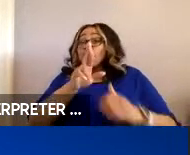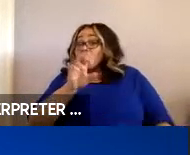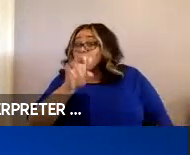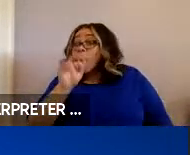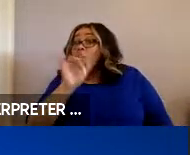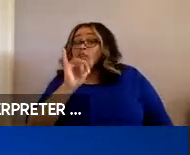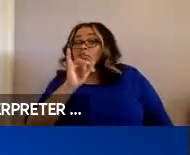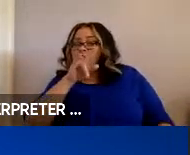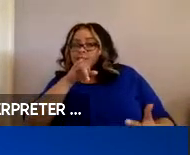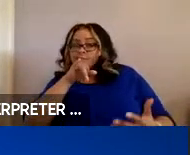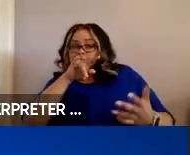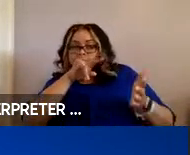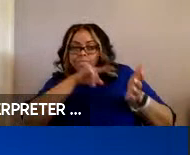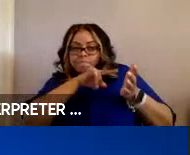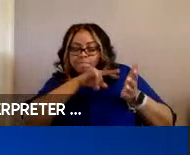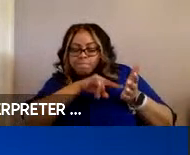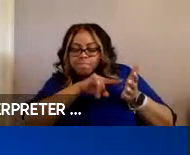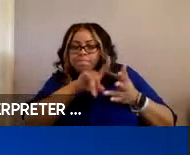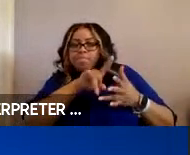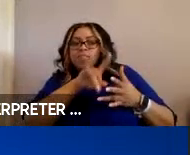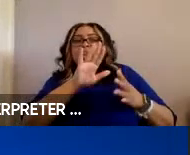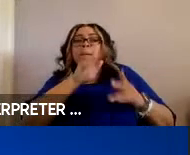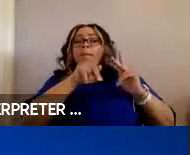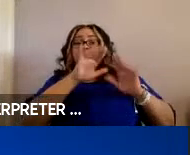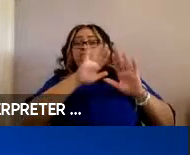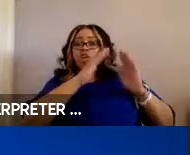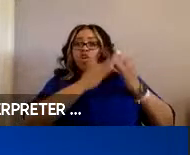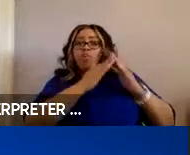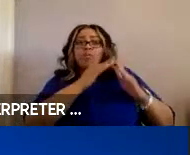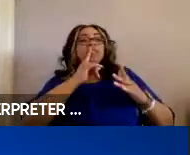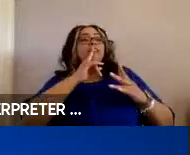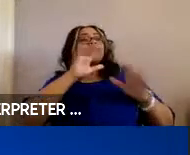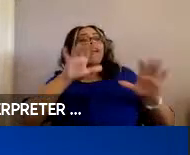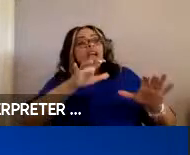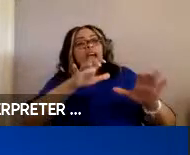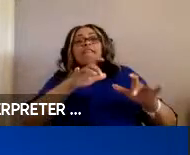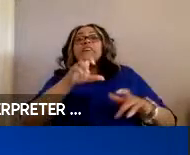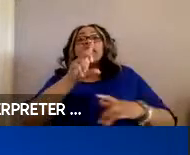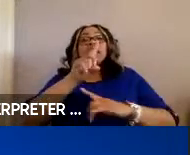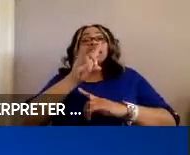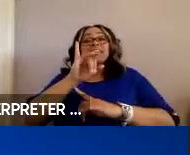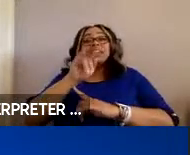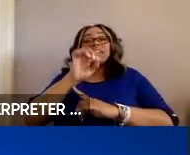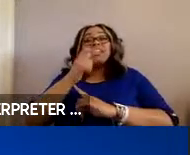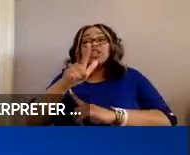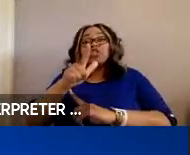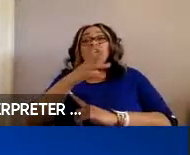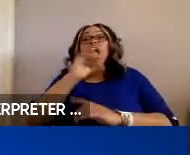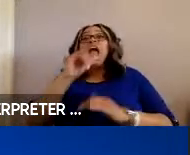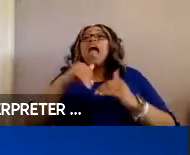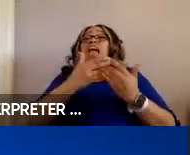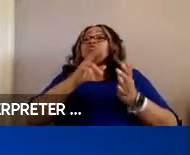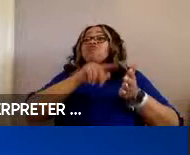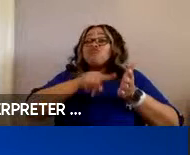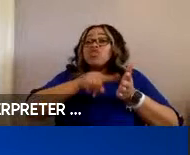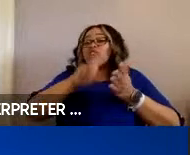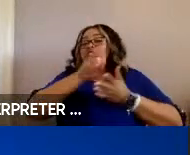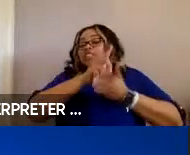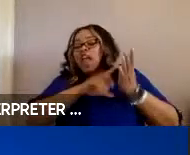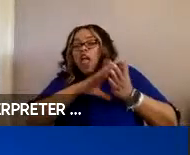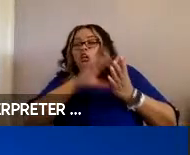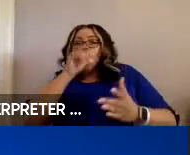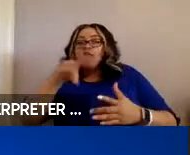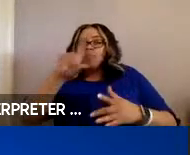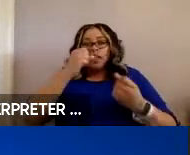how people in these communities are actively engaging digitally and how researchers and designers can learn from